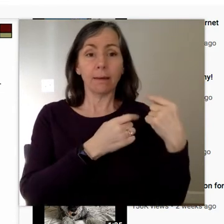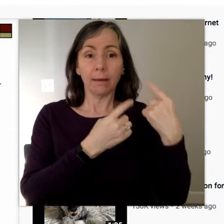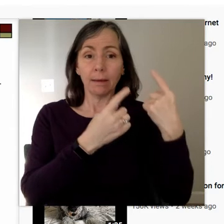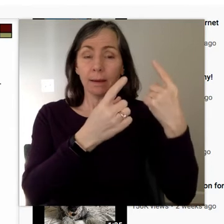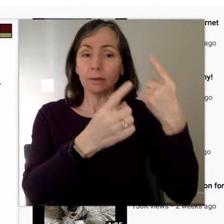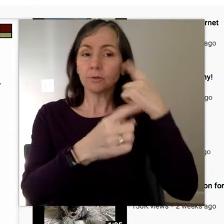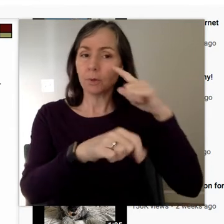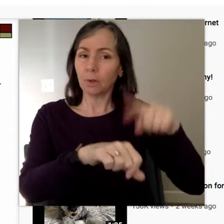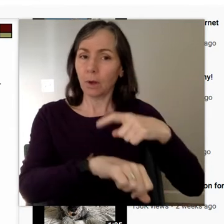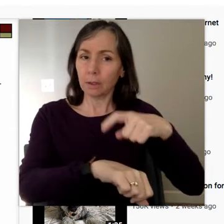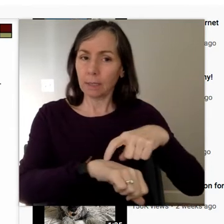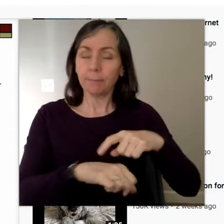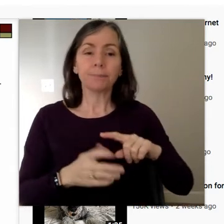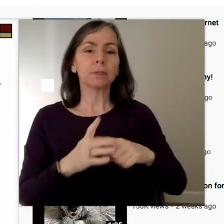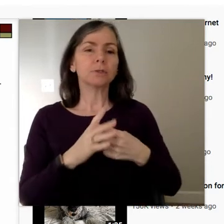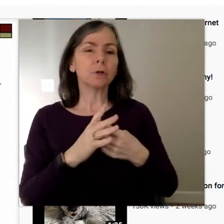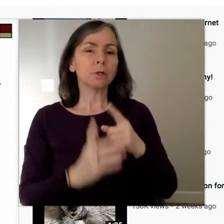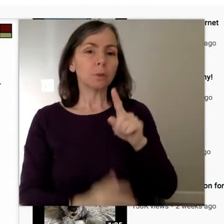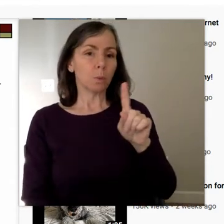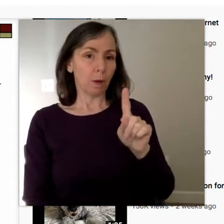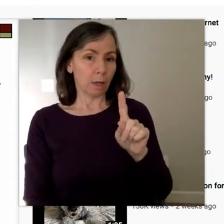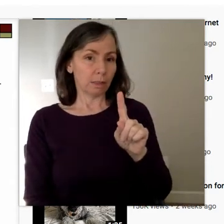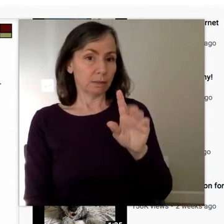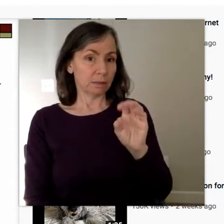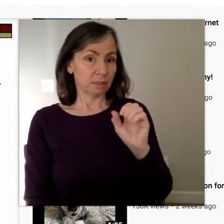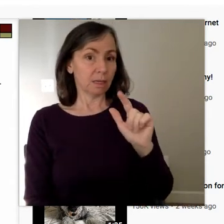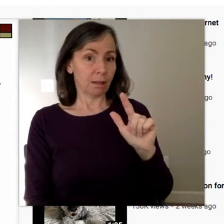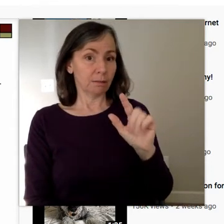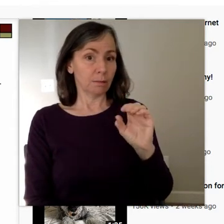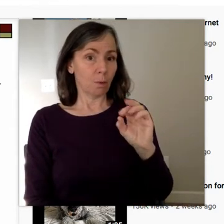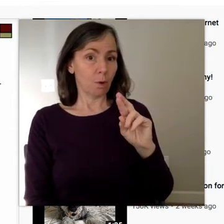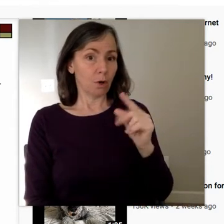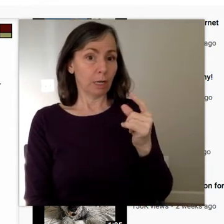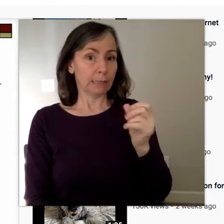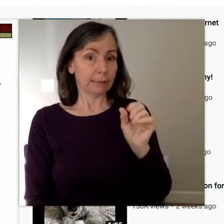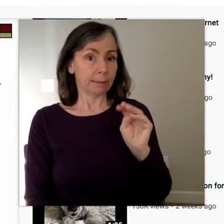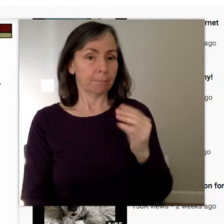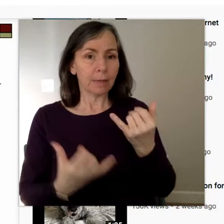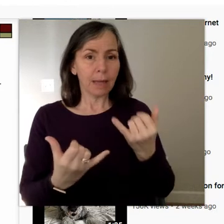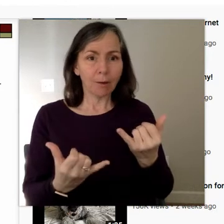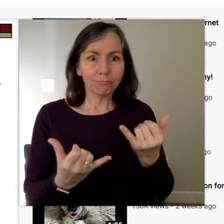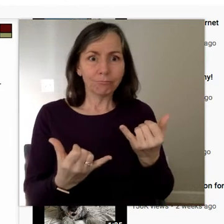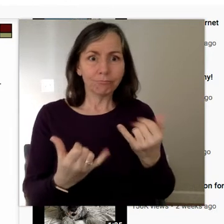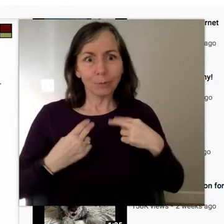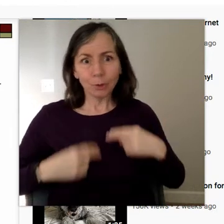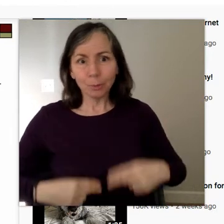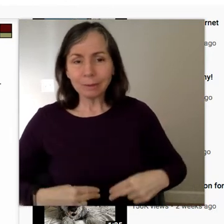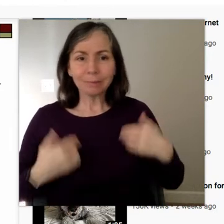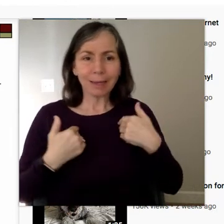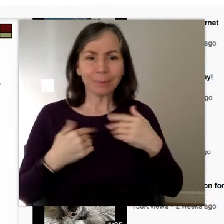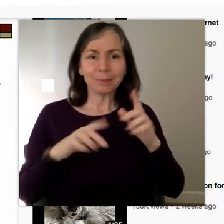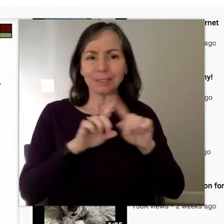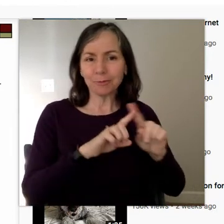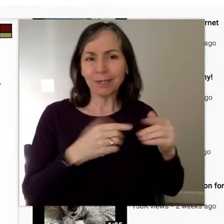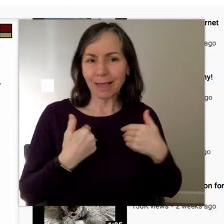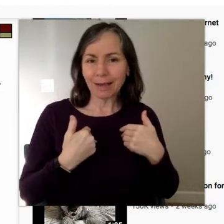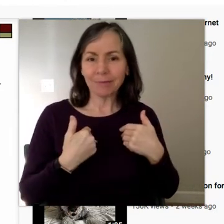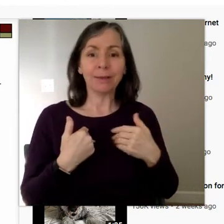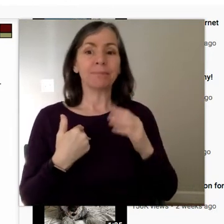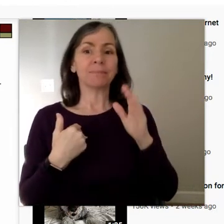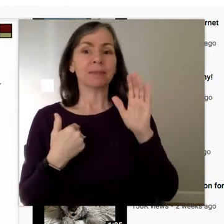single-celled organism, and today we are what we are. This slide right here is kind of